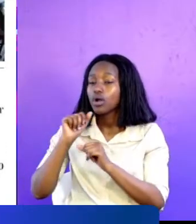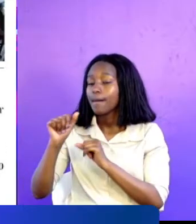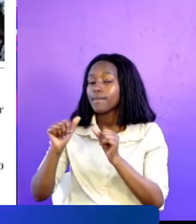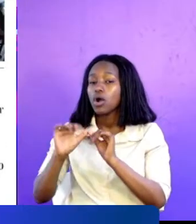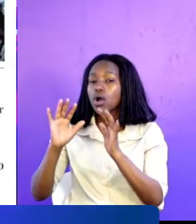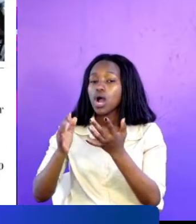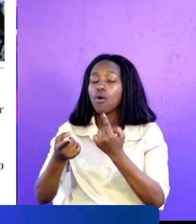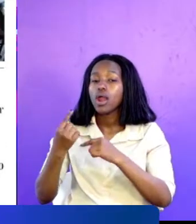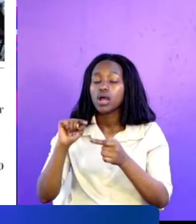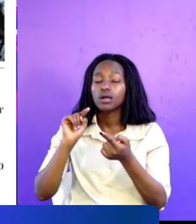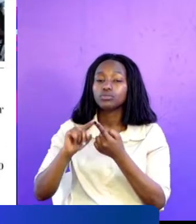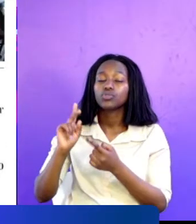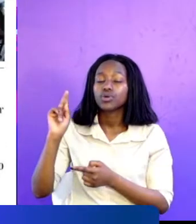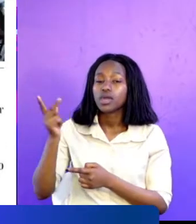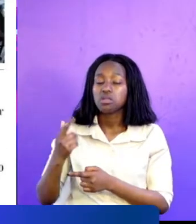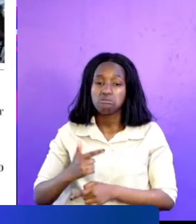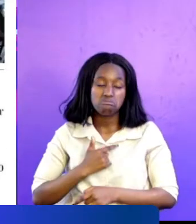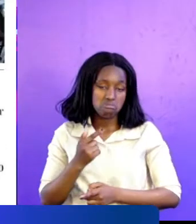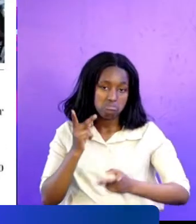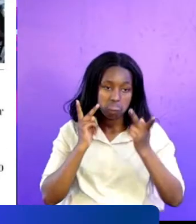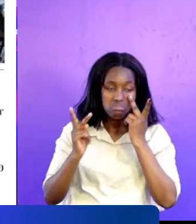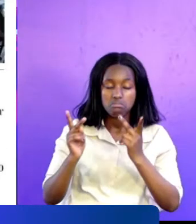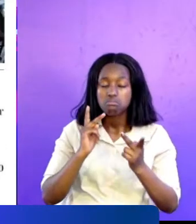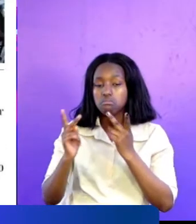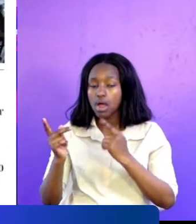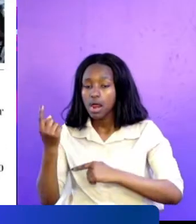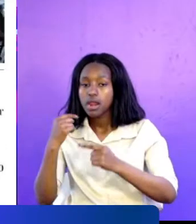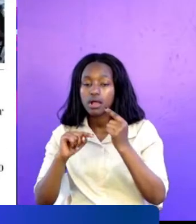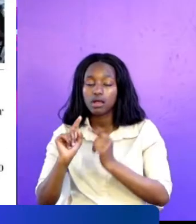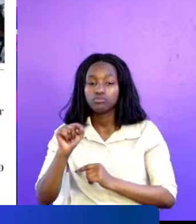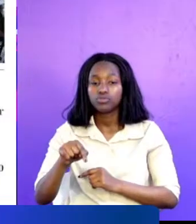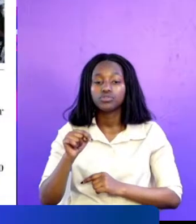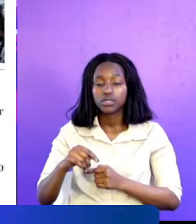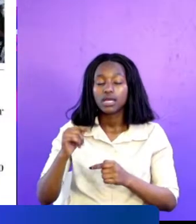he arrives today at the invitation of President William Ruto.